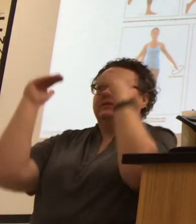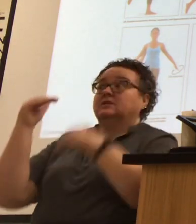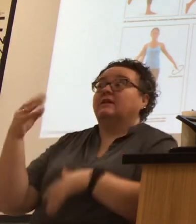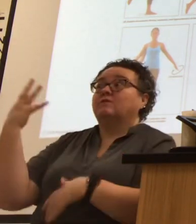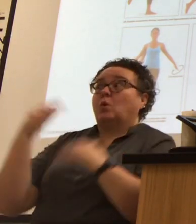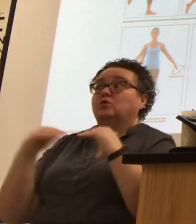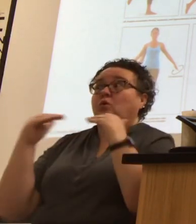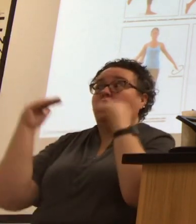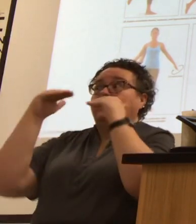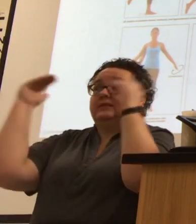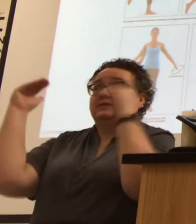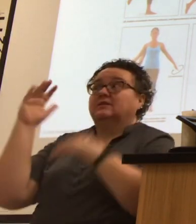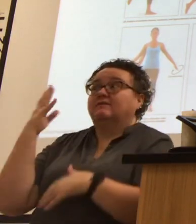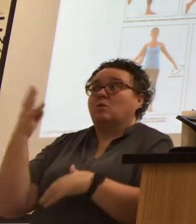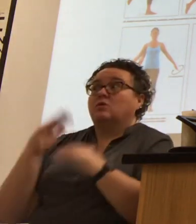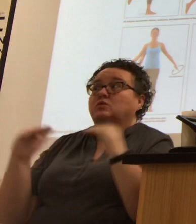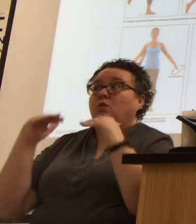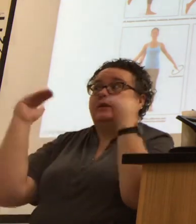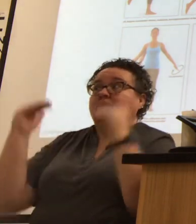joint